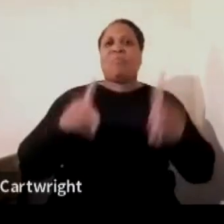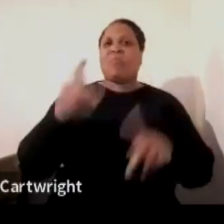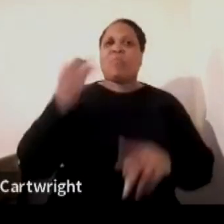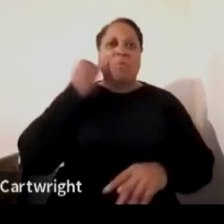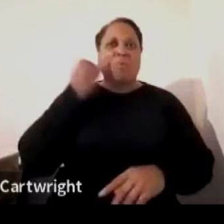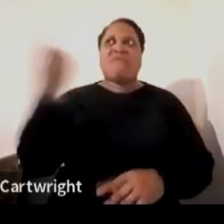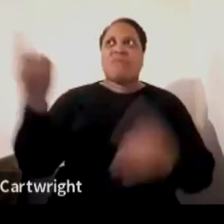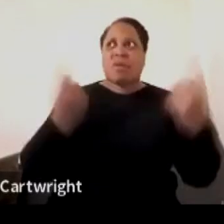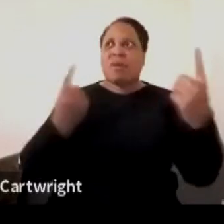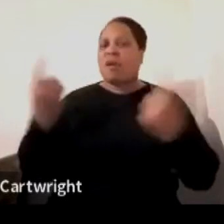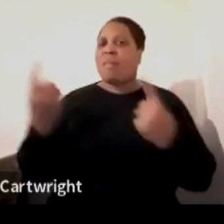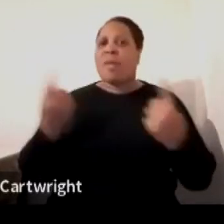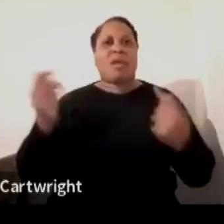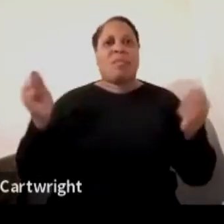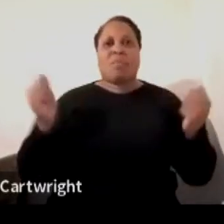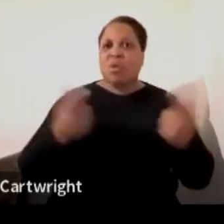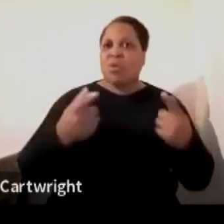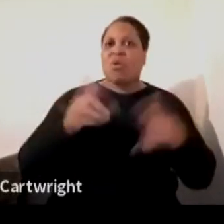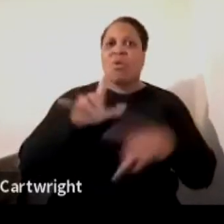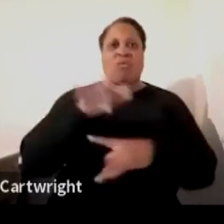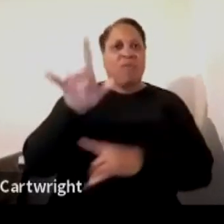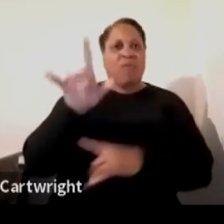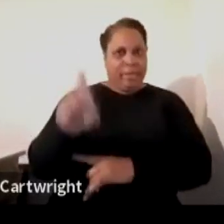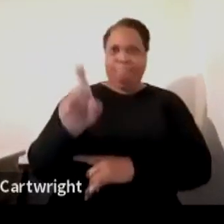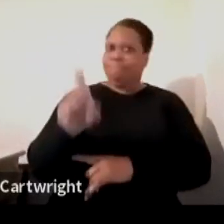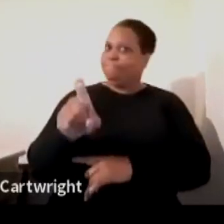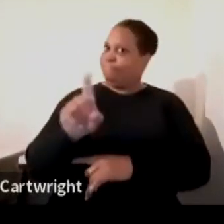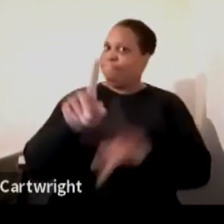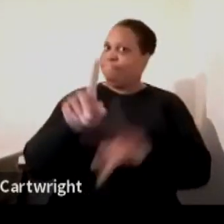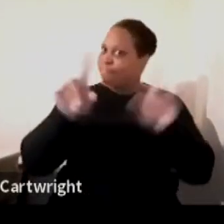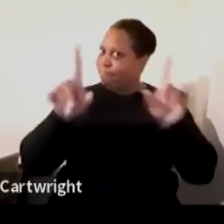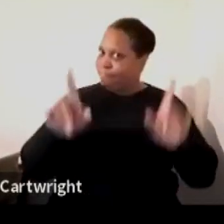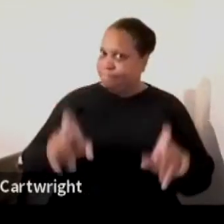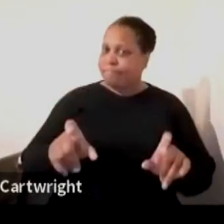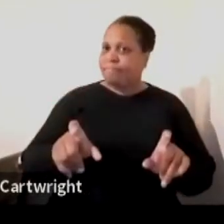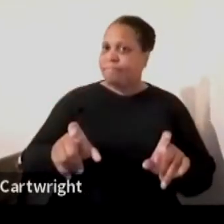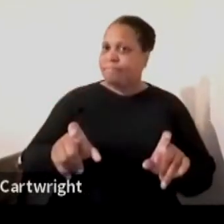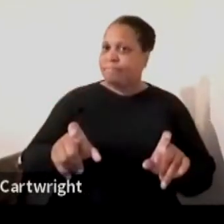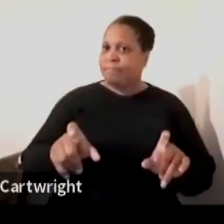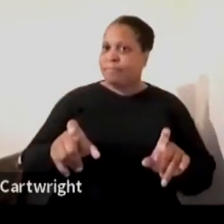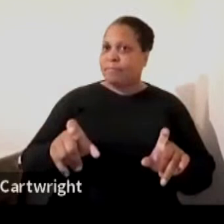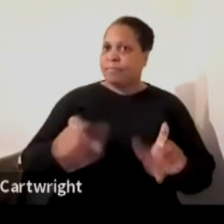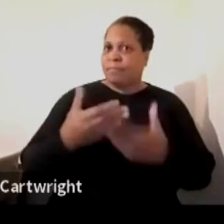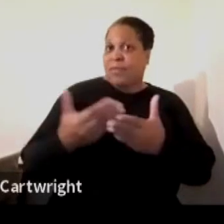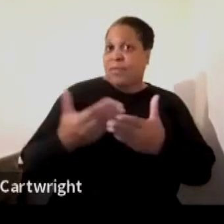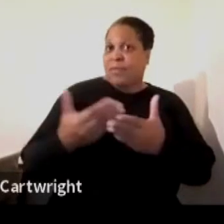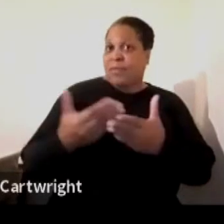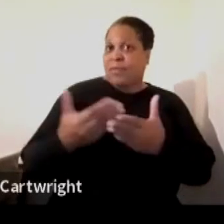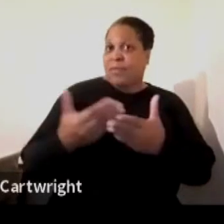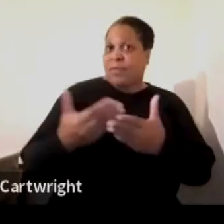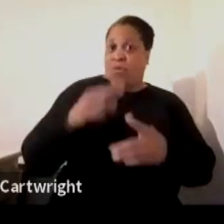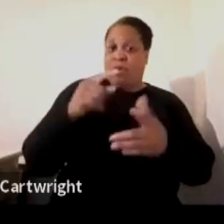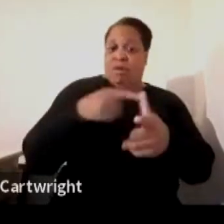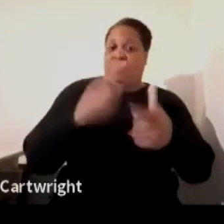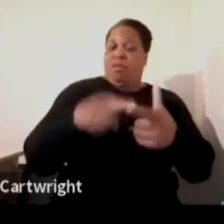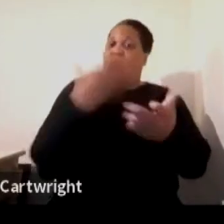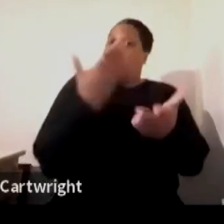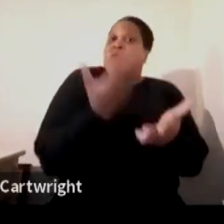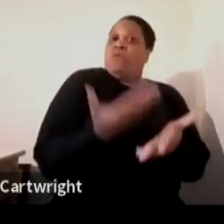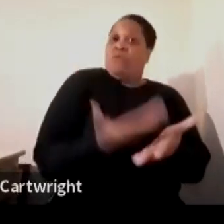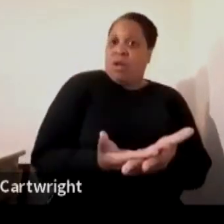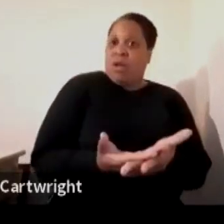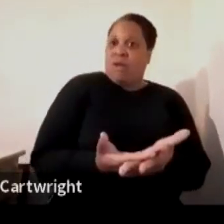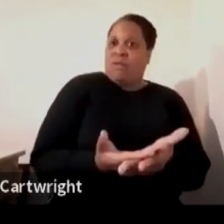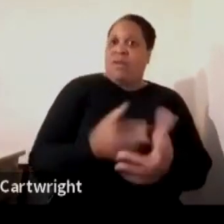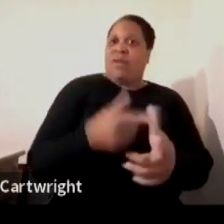a pre-flight test and then have a test on arrival on day 4 and day 8 and day 14. And